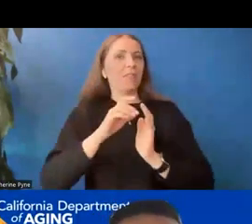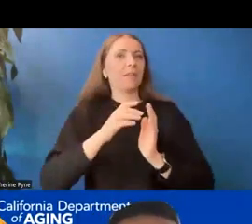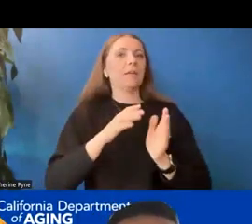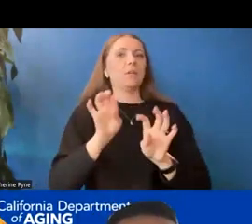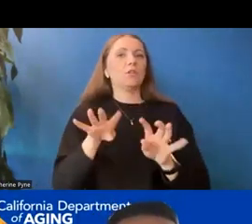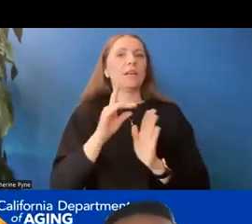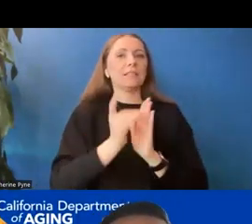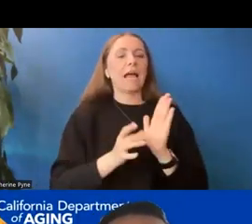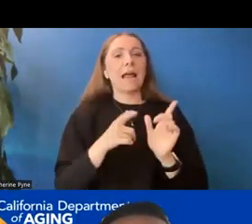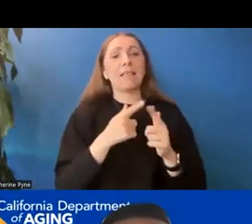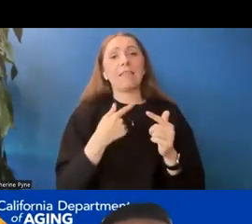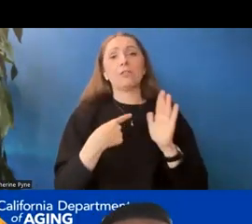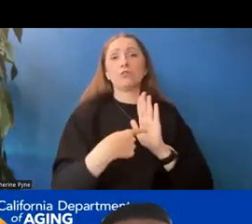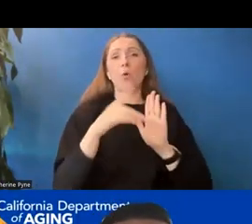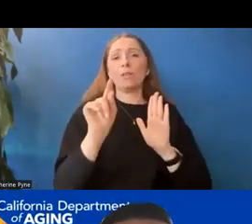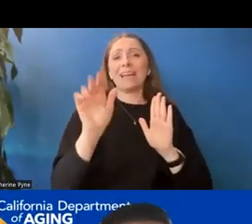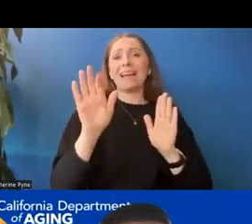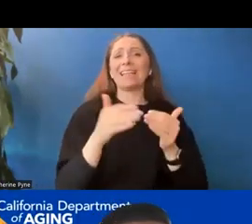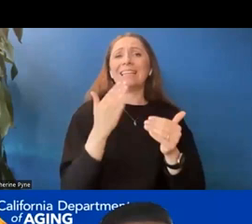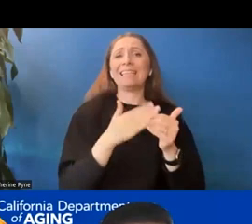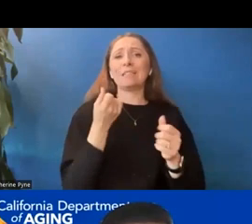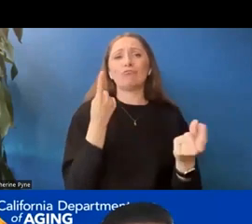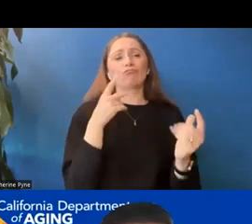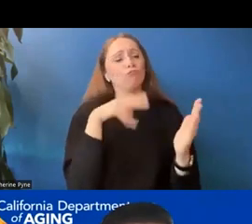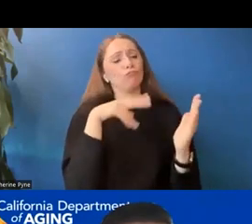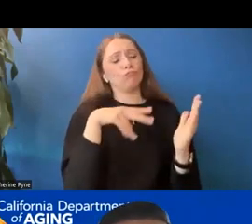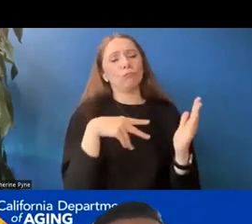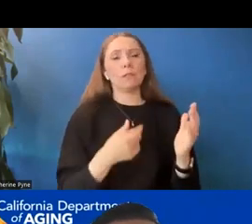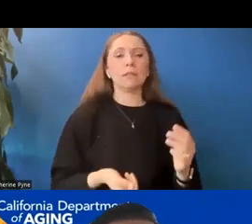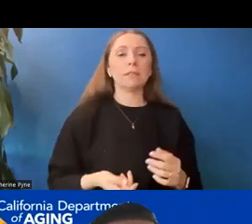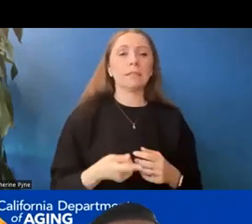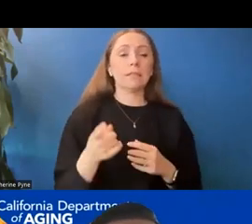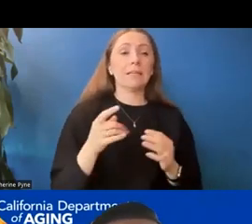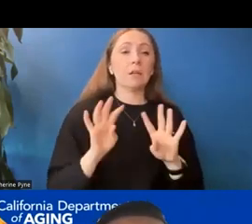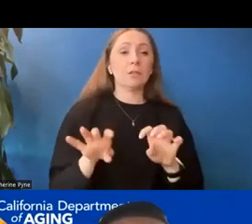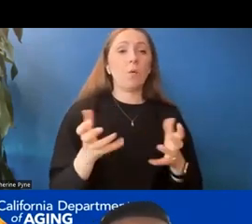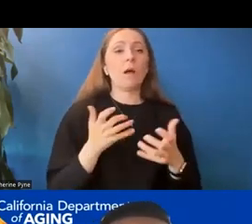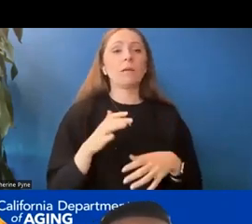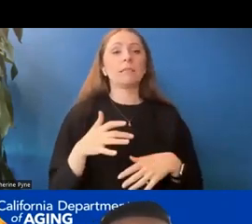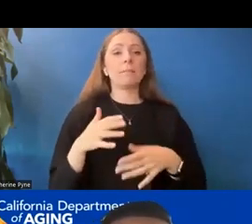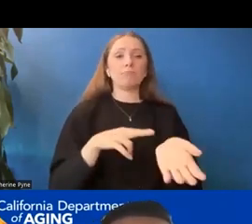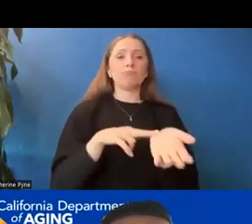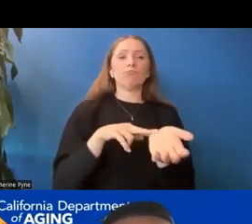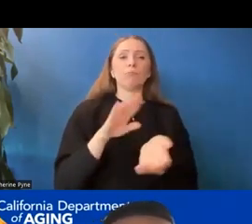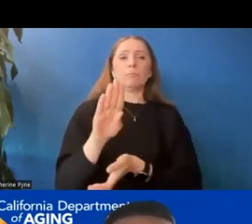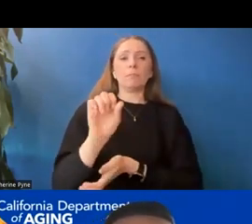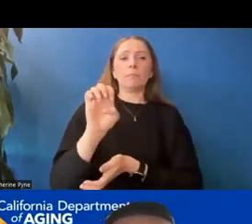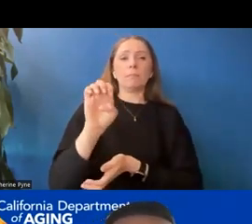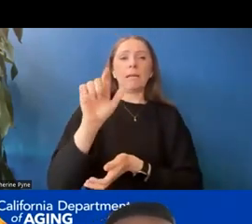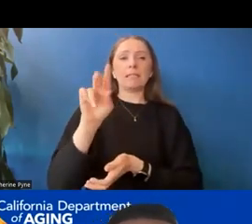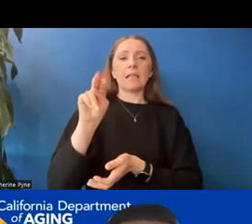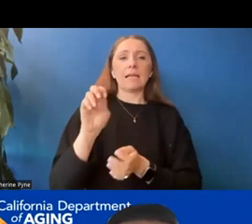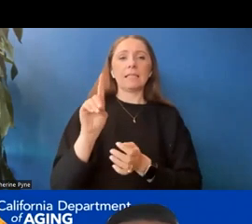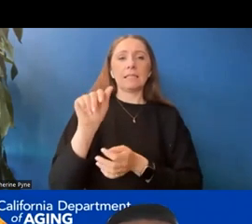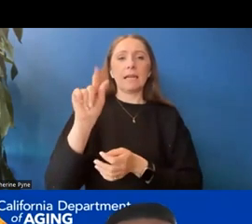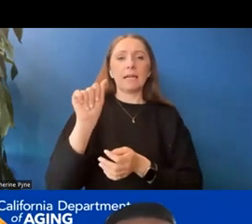in a very easy to understand manner. We thought that was really important. So this round of the survey is to collect baseline data. Our hope is that CDII and one of our partners can